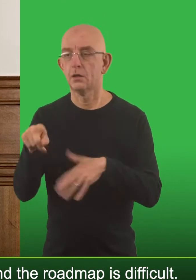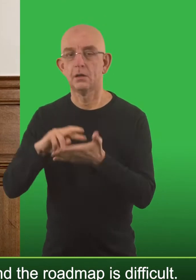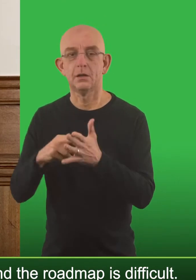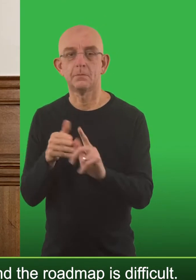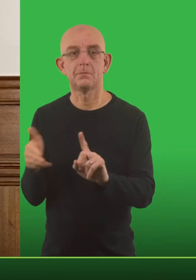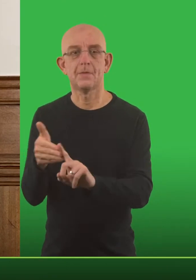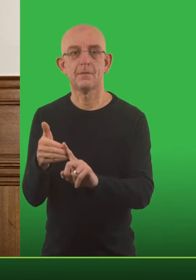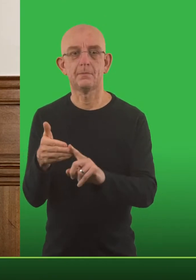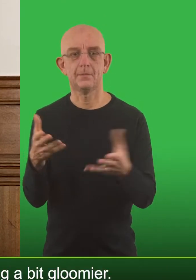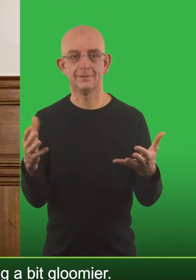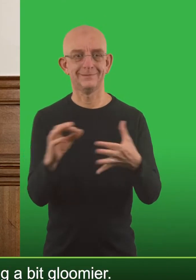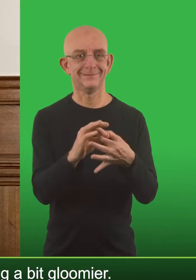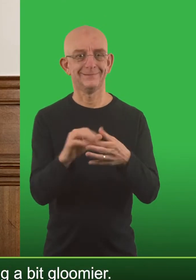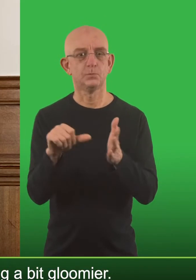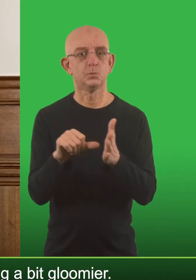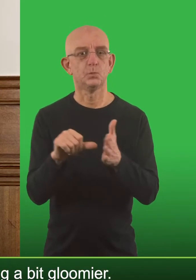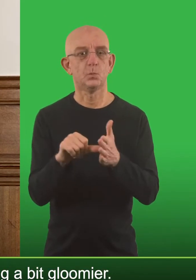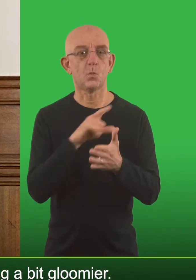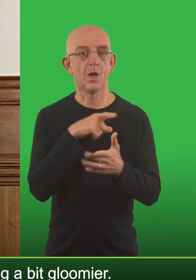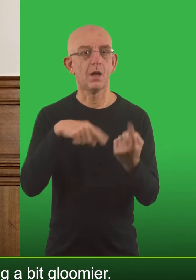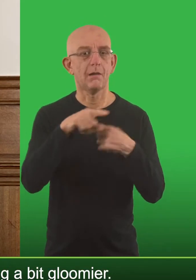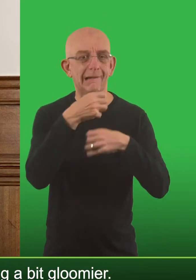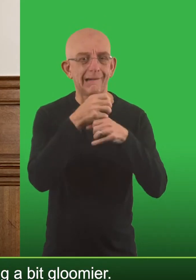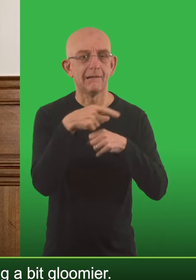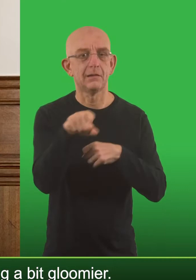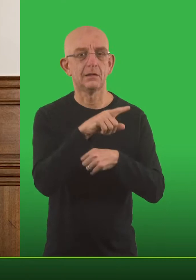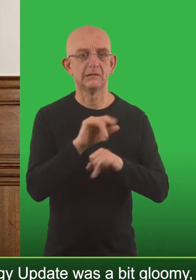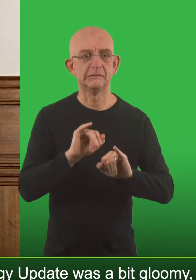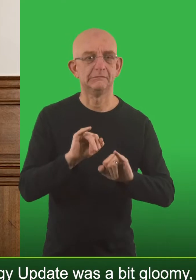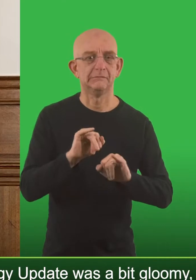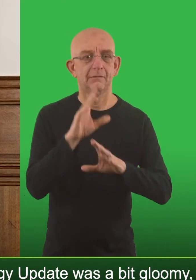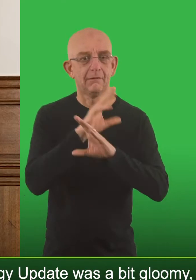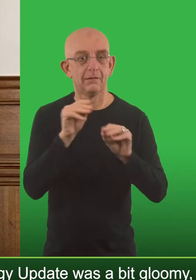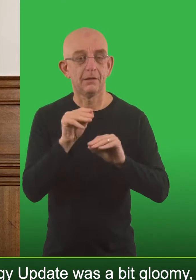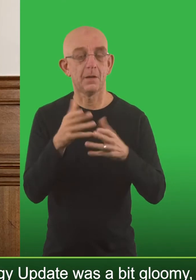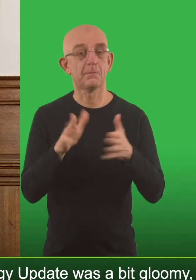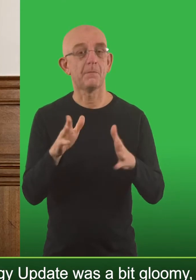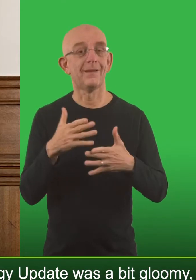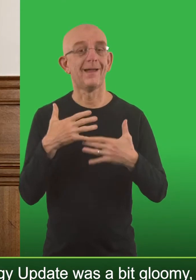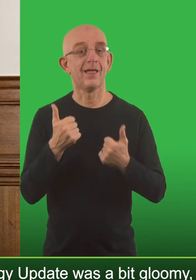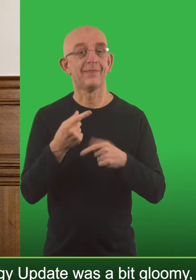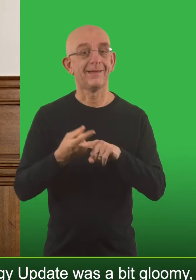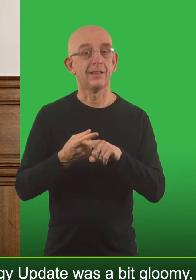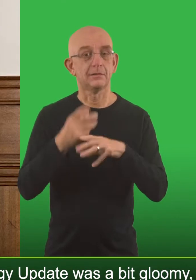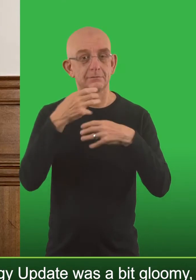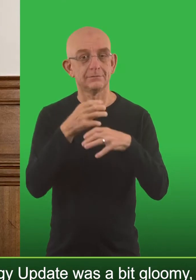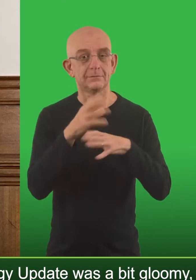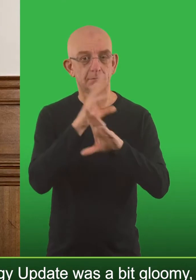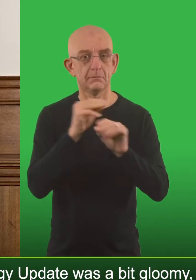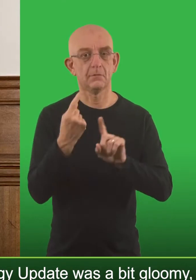is difficult. Many epidemiologists are now being a bit gloomier. Last week's Public Health England epidemiology